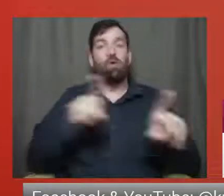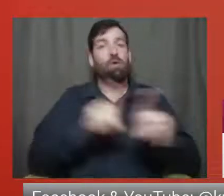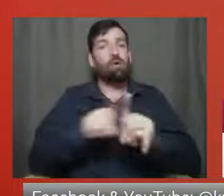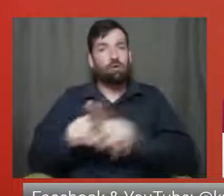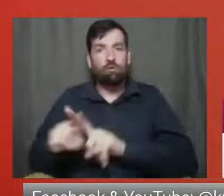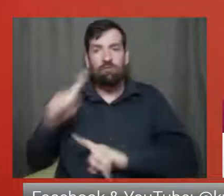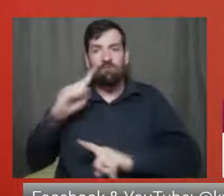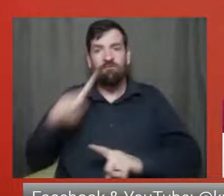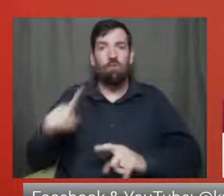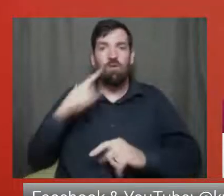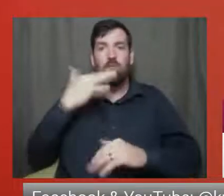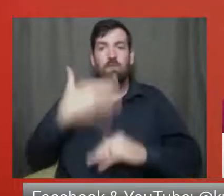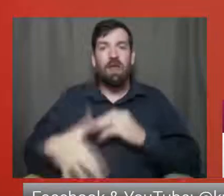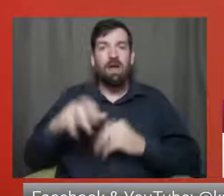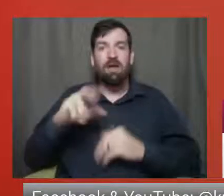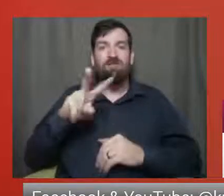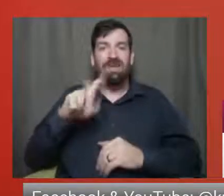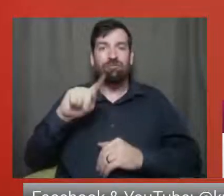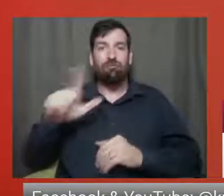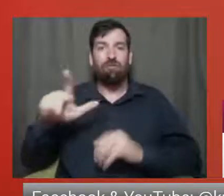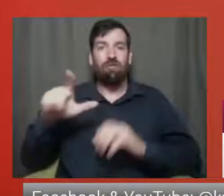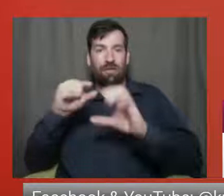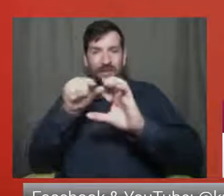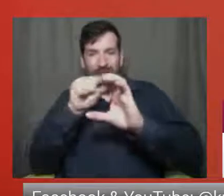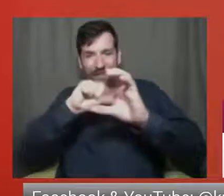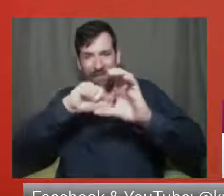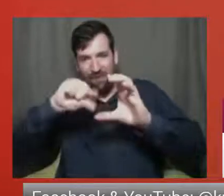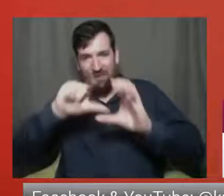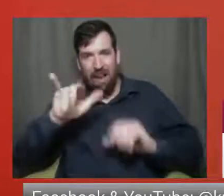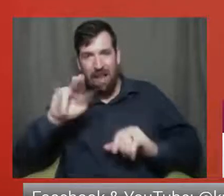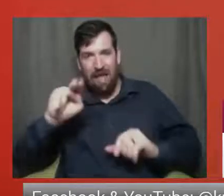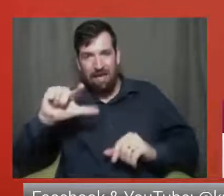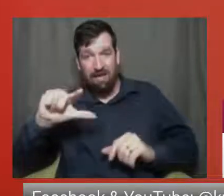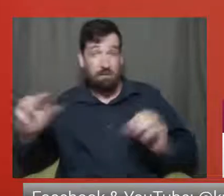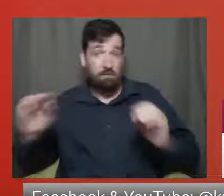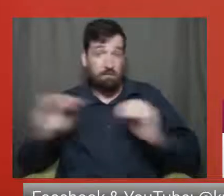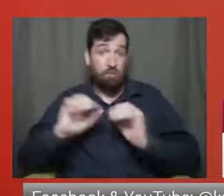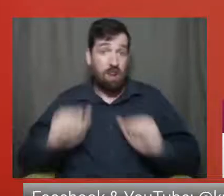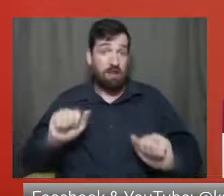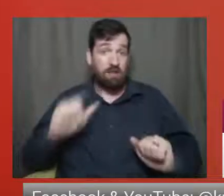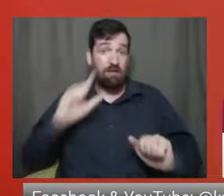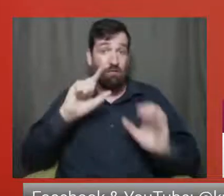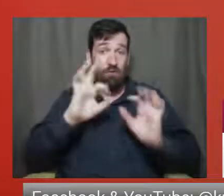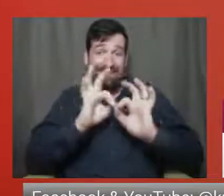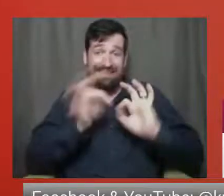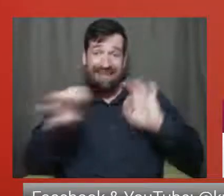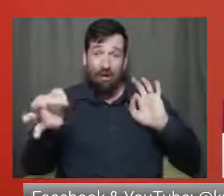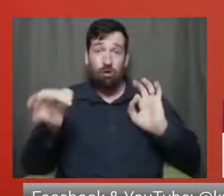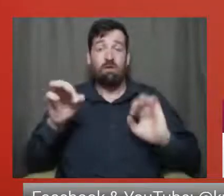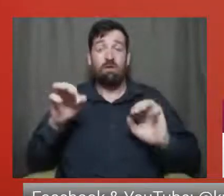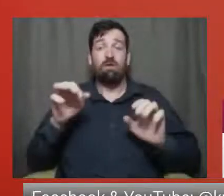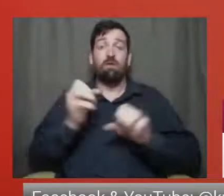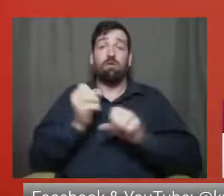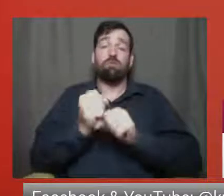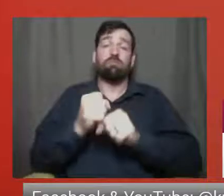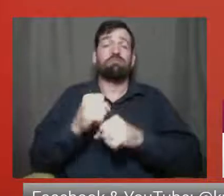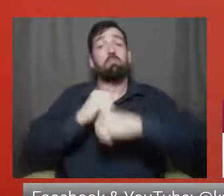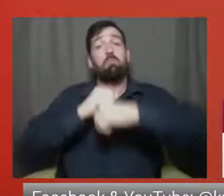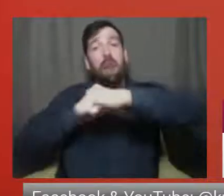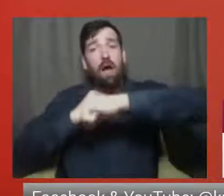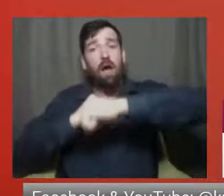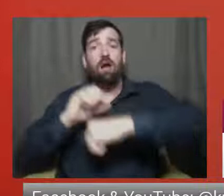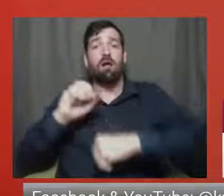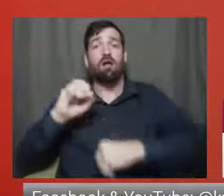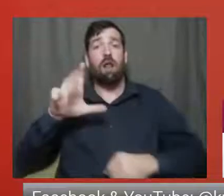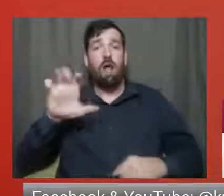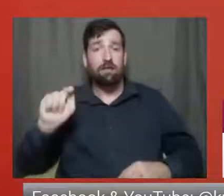blood vessels. And it makes it more prone to have a little tear in the blood vessel and then a potential clot forming or blockage within the heart. And these things